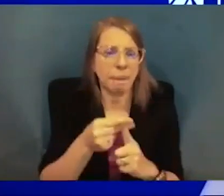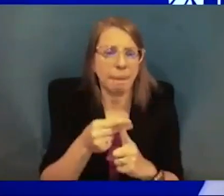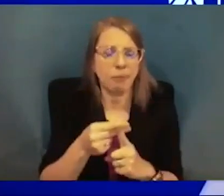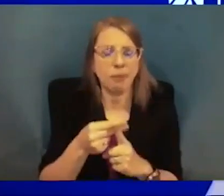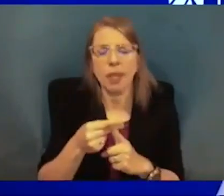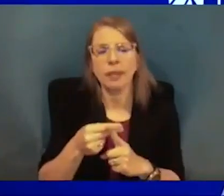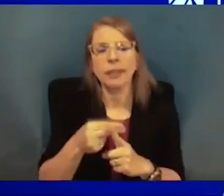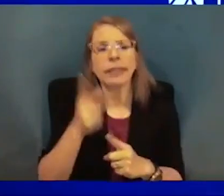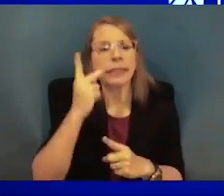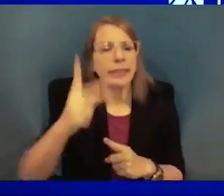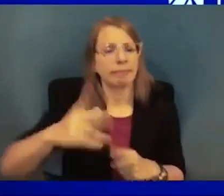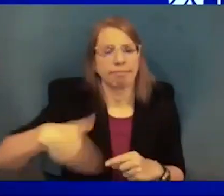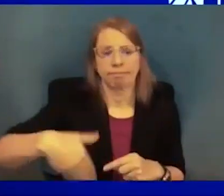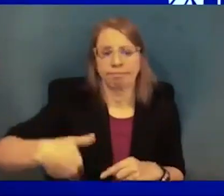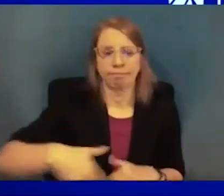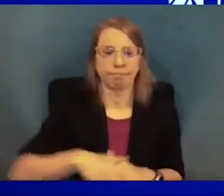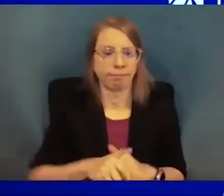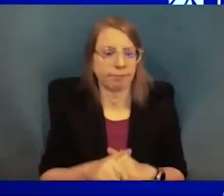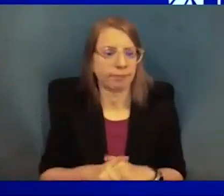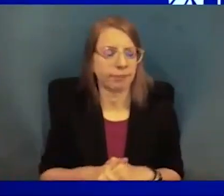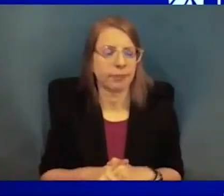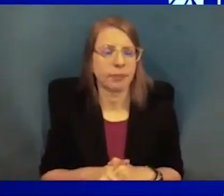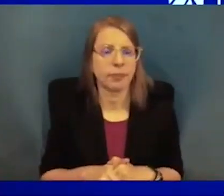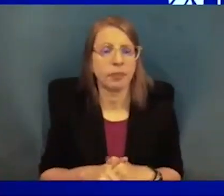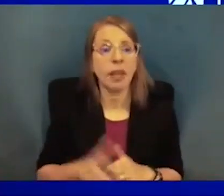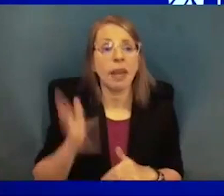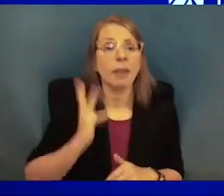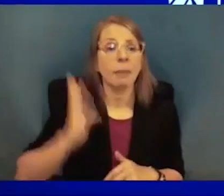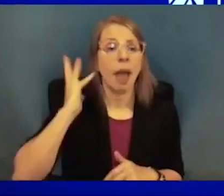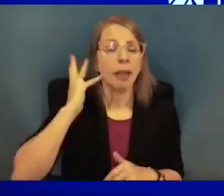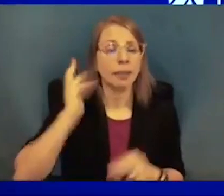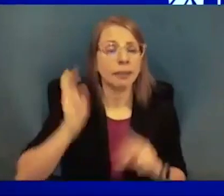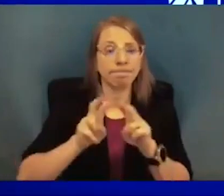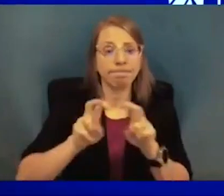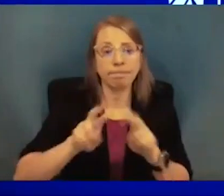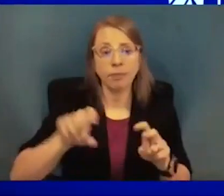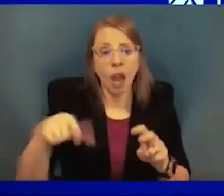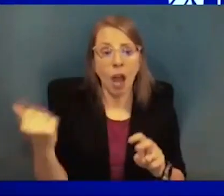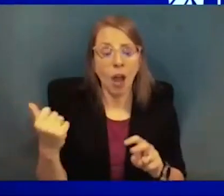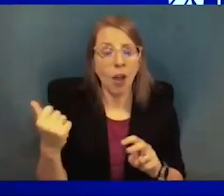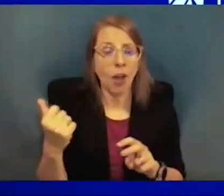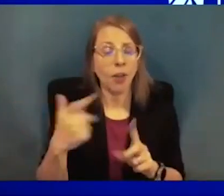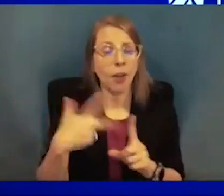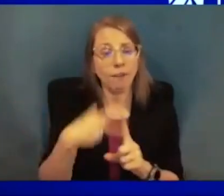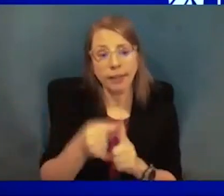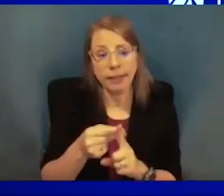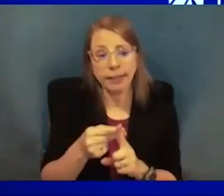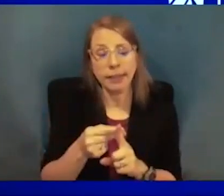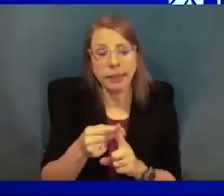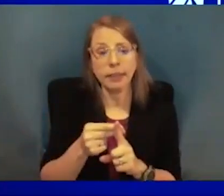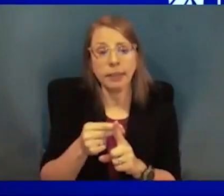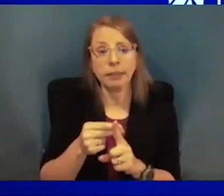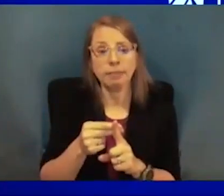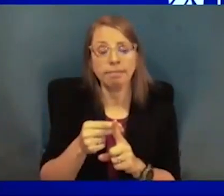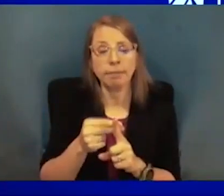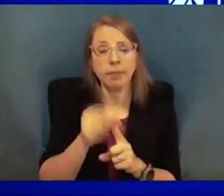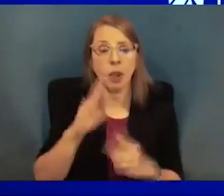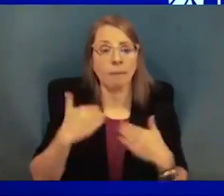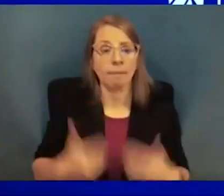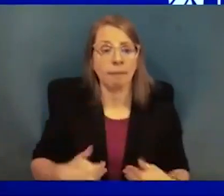there has looked at other vaccine and response in obese patients, but